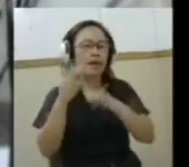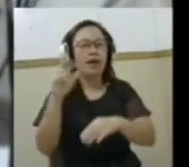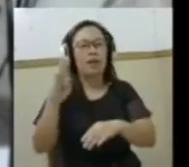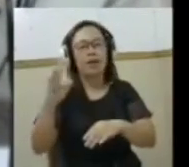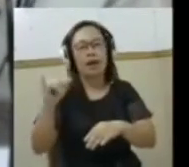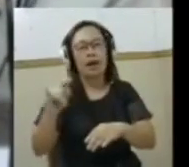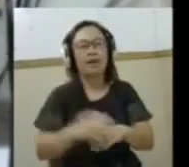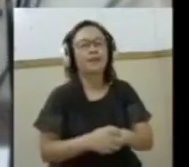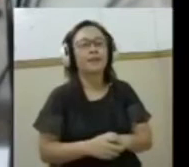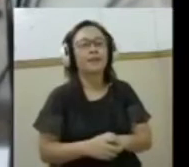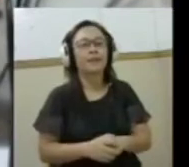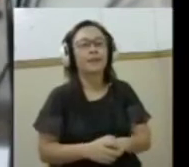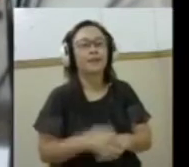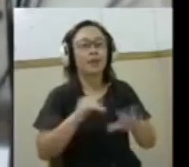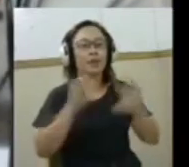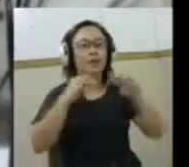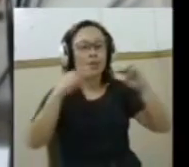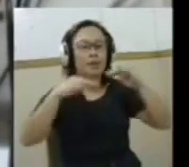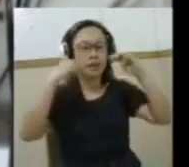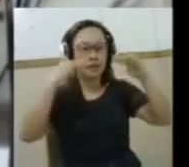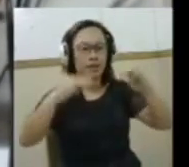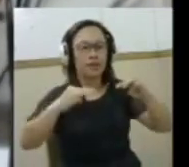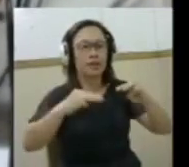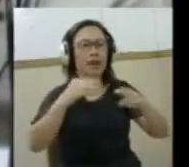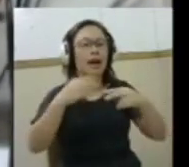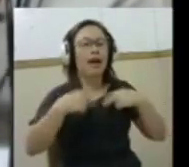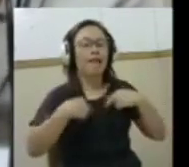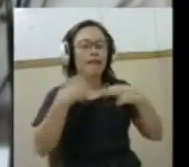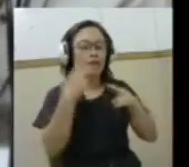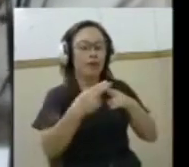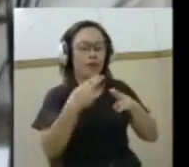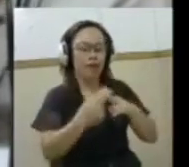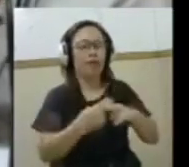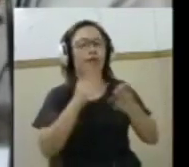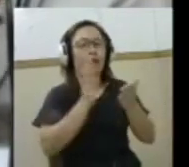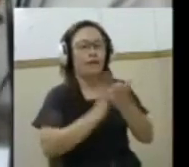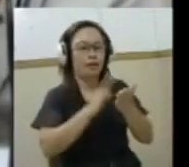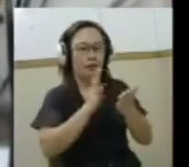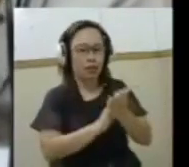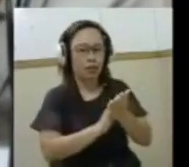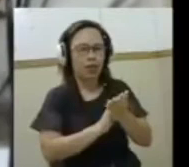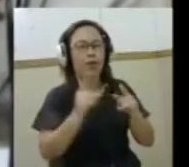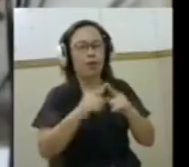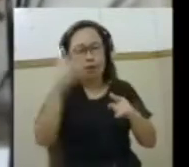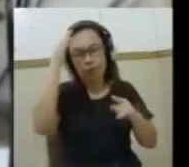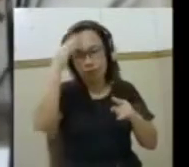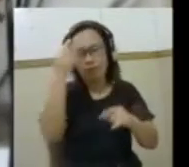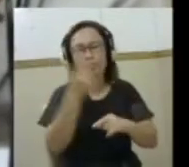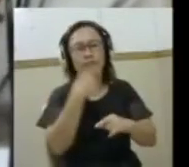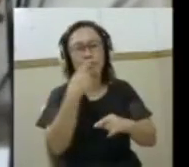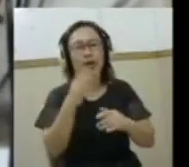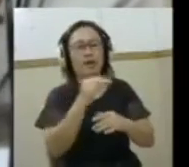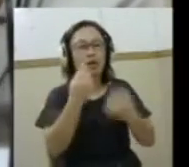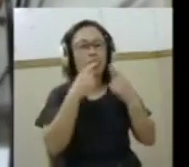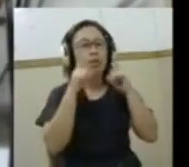page. Alright, in your message, please indicate your name, your school for you to be recognized, and then your questions